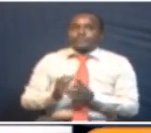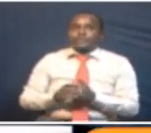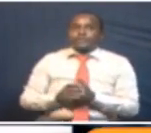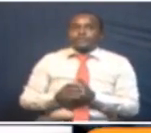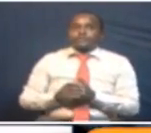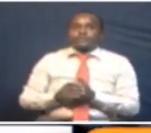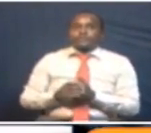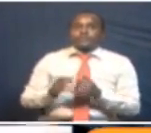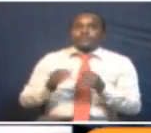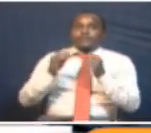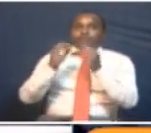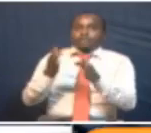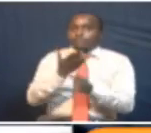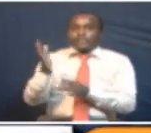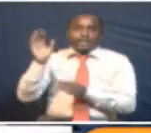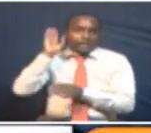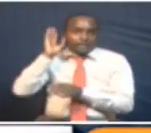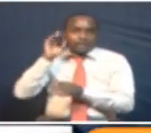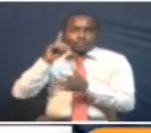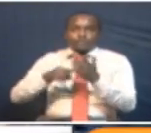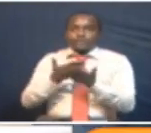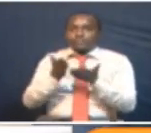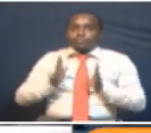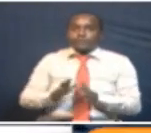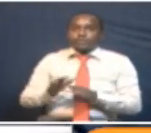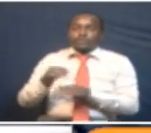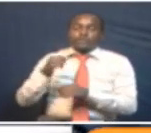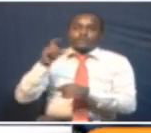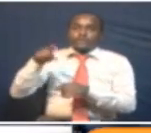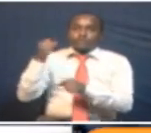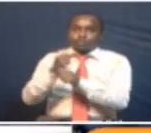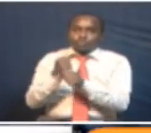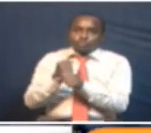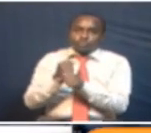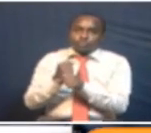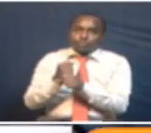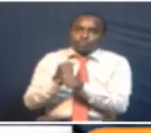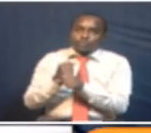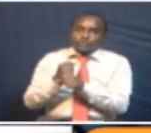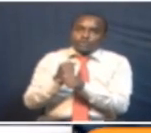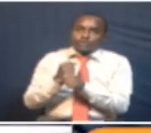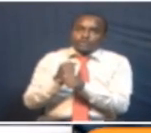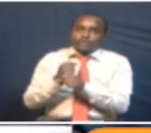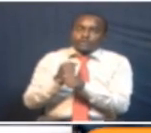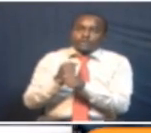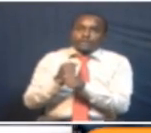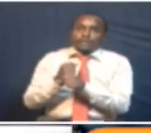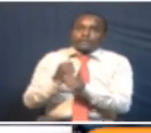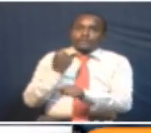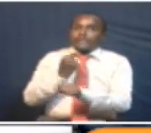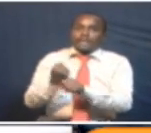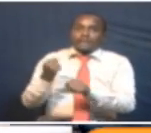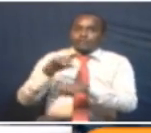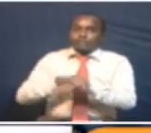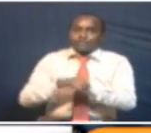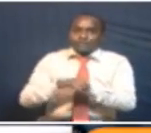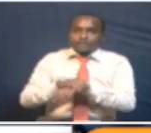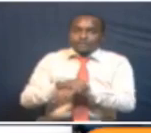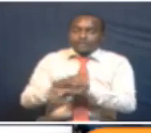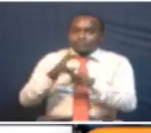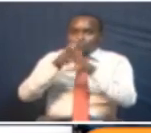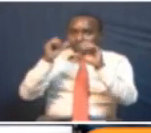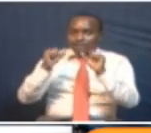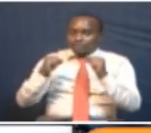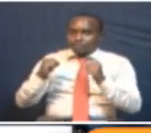If they were listening, I think what now everybody should do, it is very, very rare to find that the president comes out so strongly